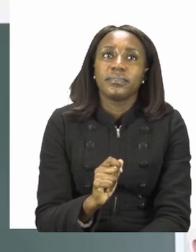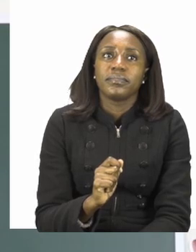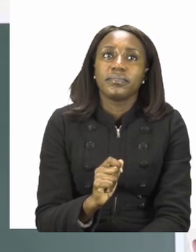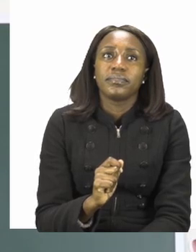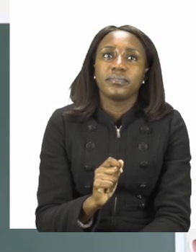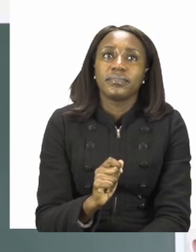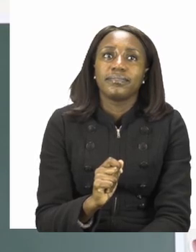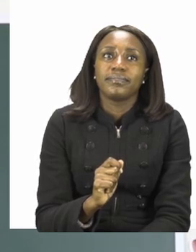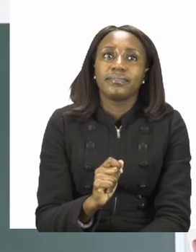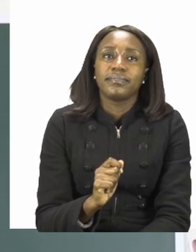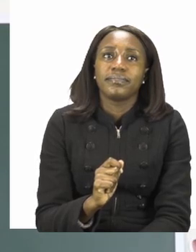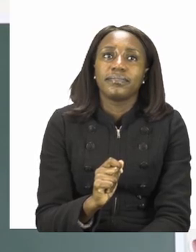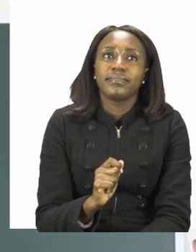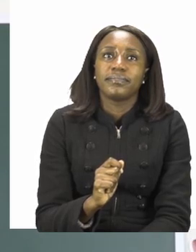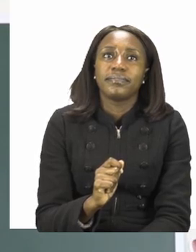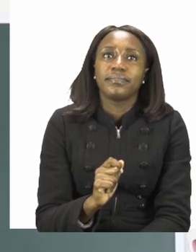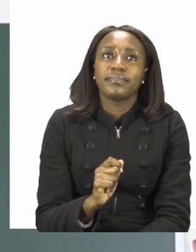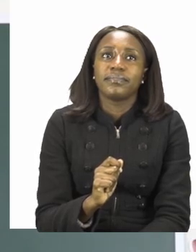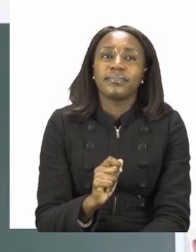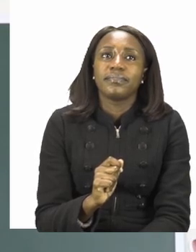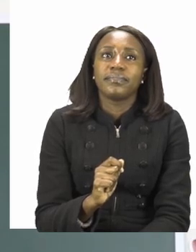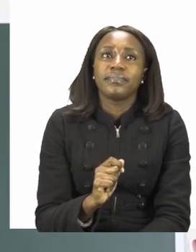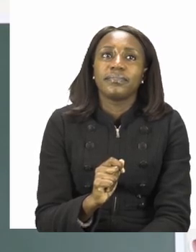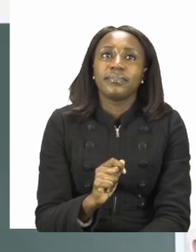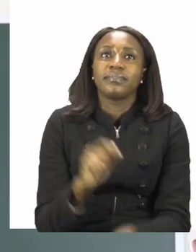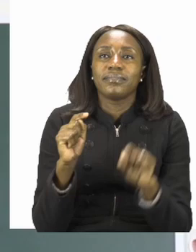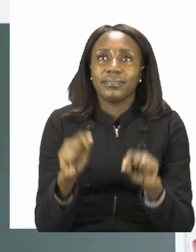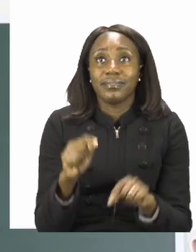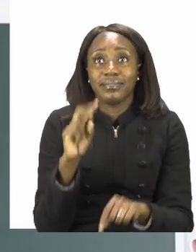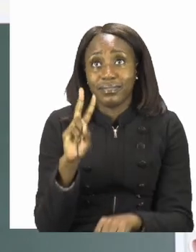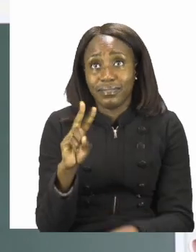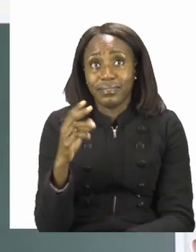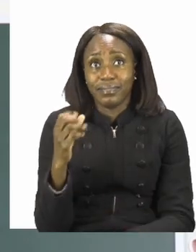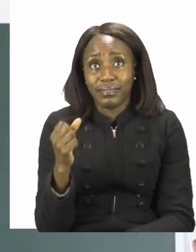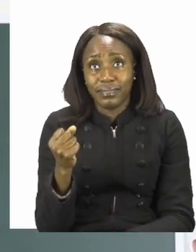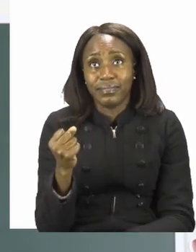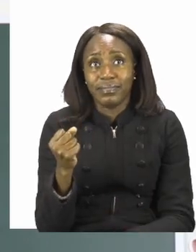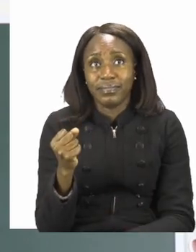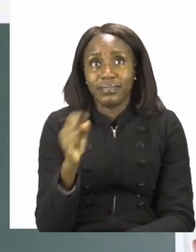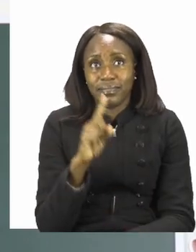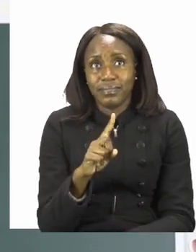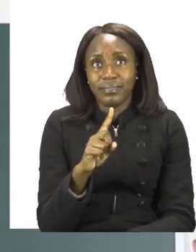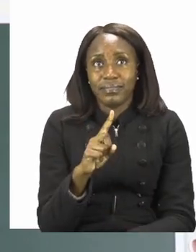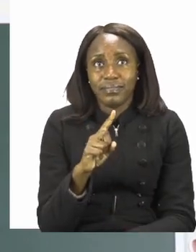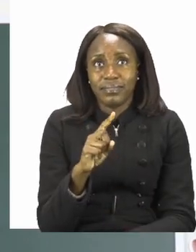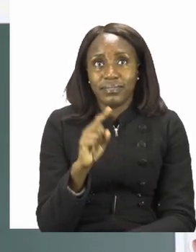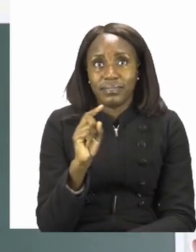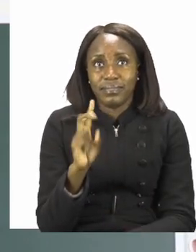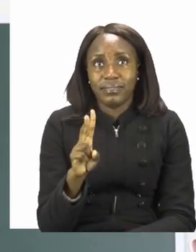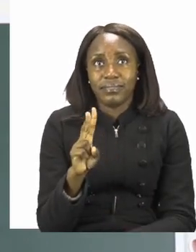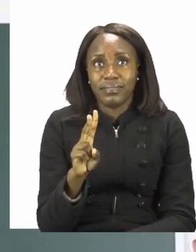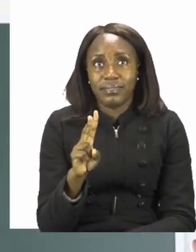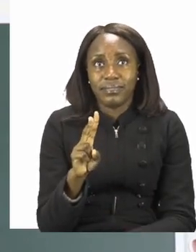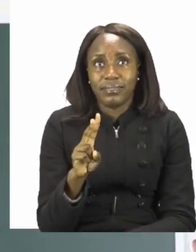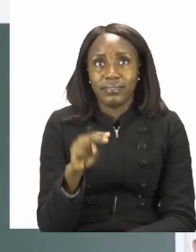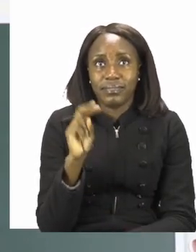way. Now we have our 2. 1,